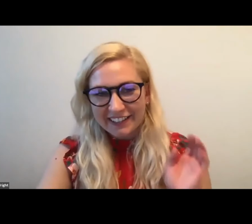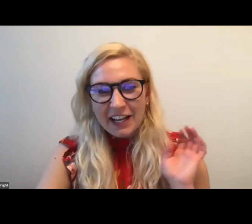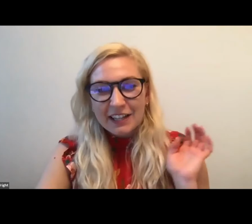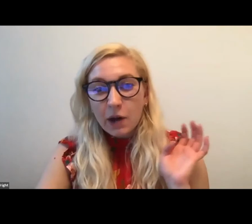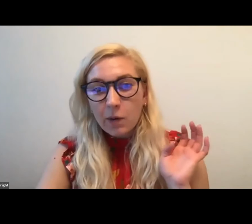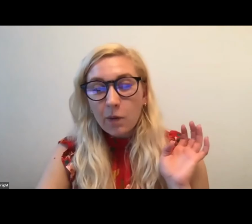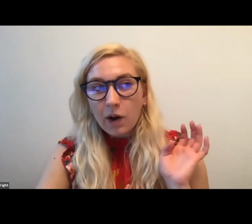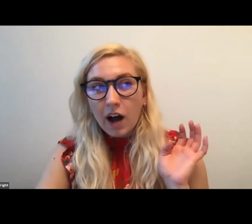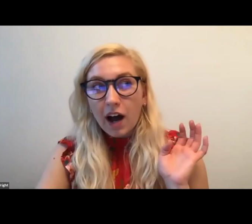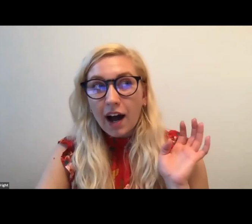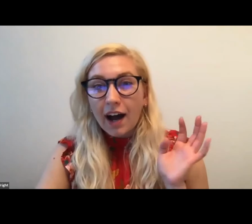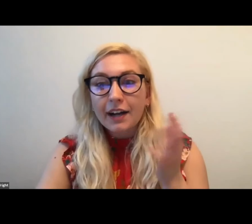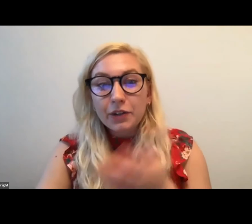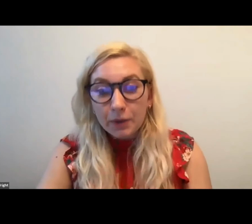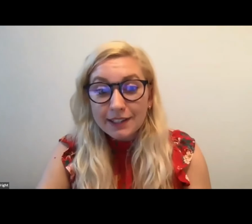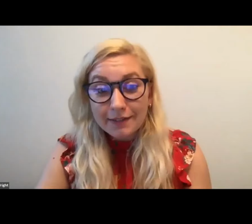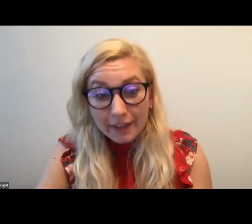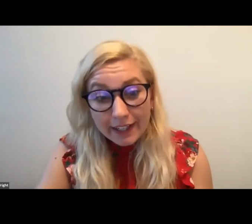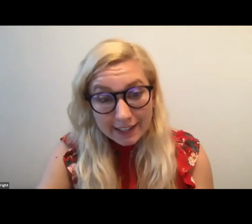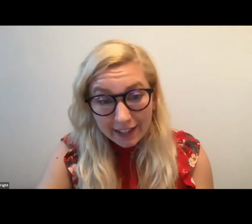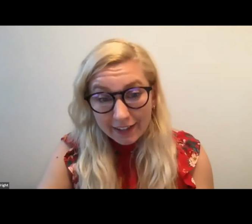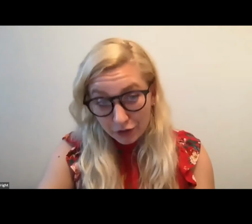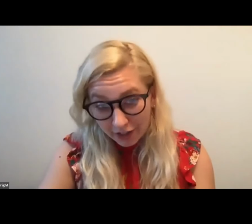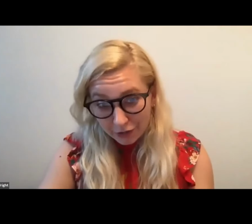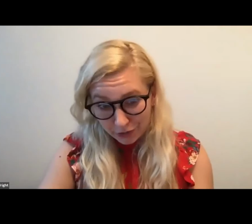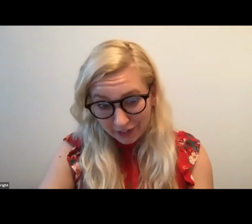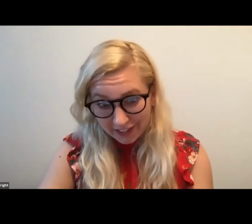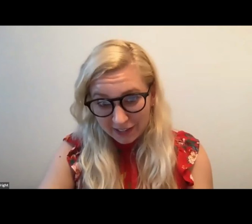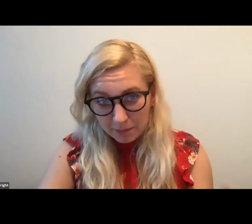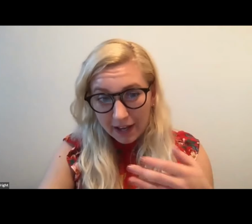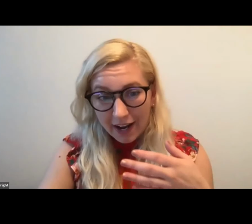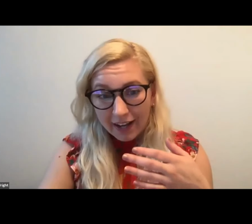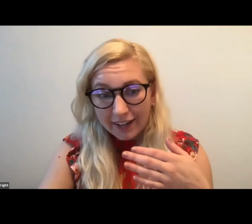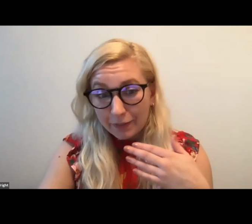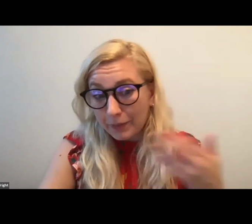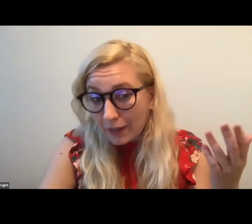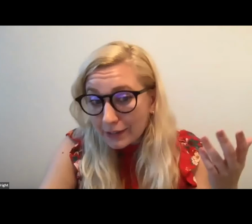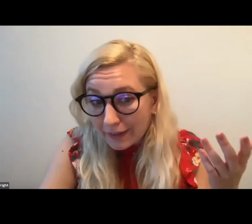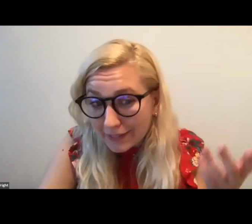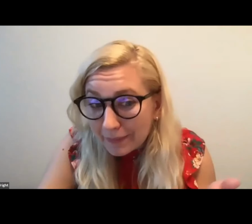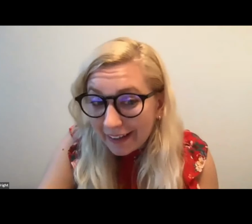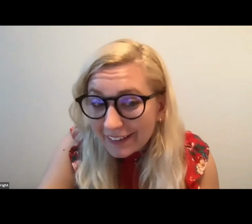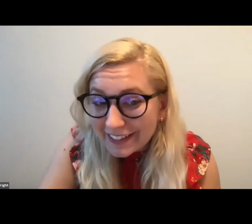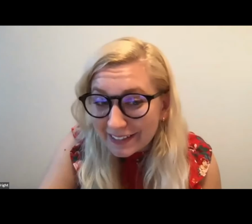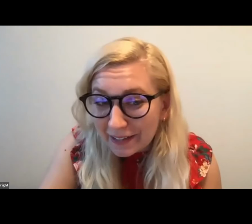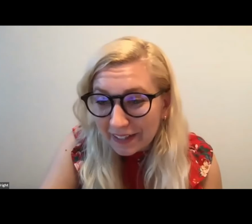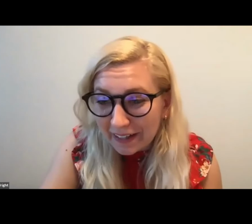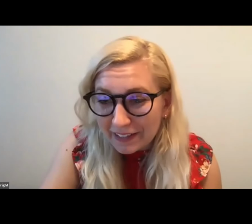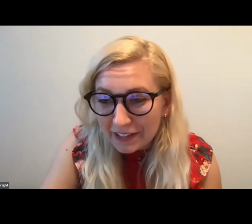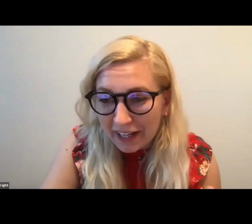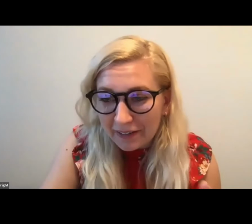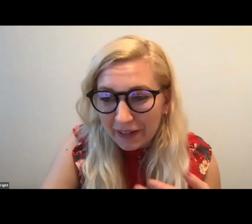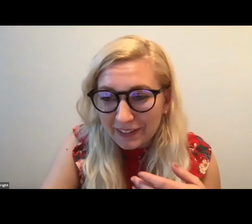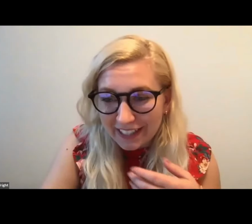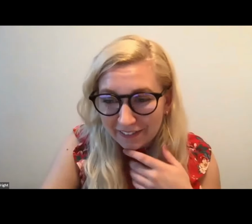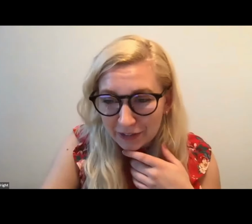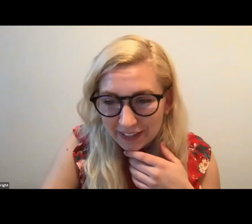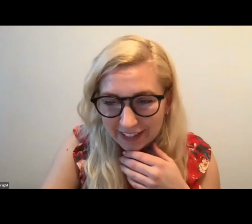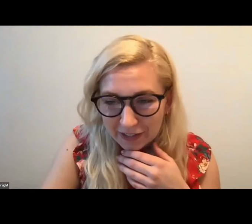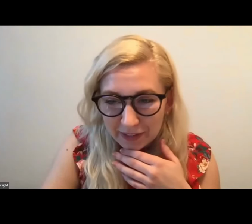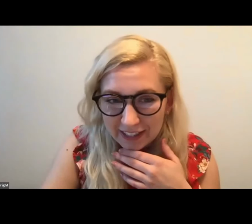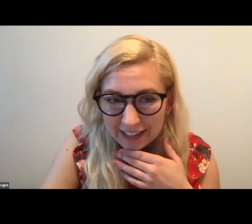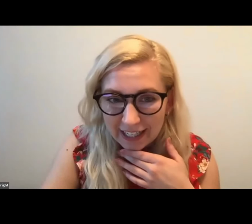All right. So I know this is very exciting that Shraddha's joining us, but we also have somebody else that's going to be coming to chat about